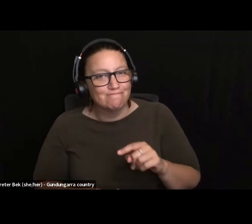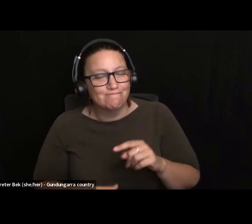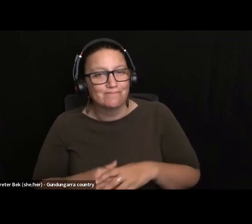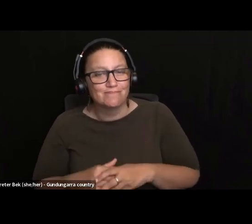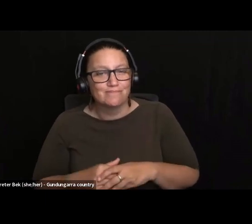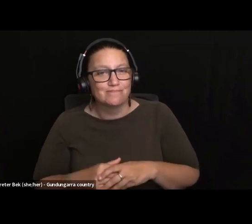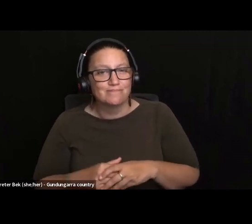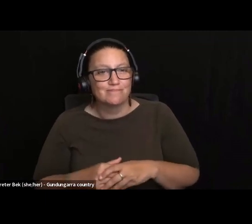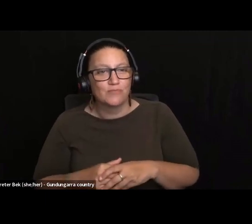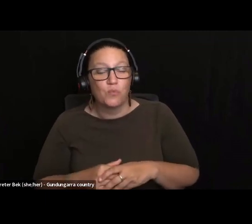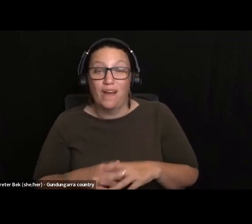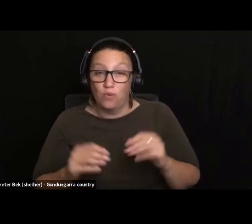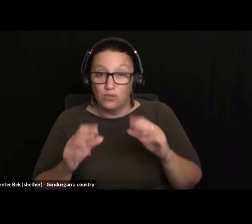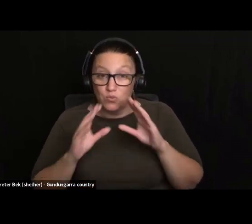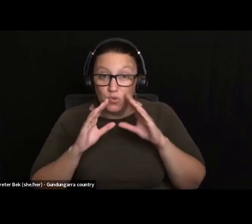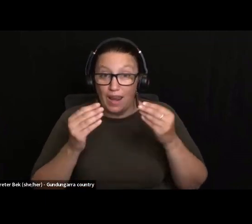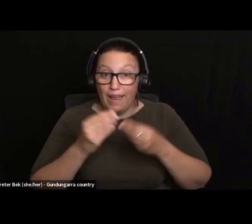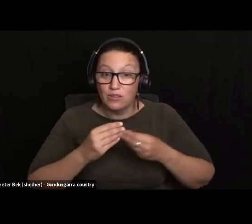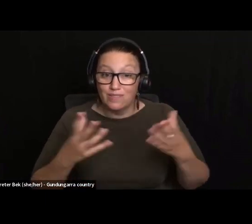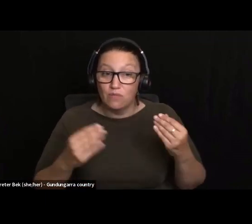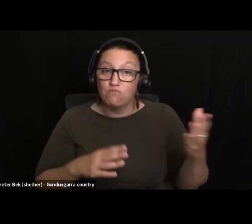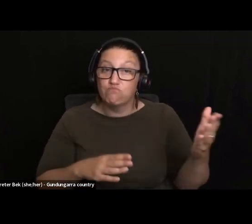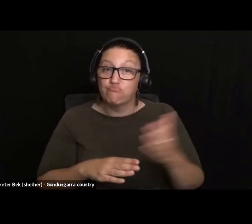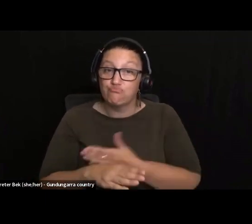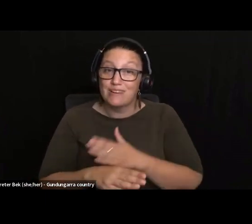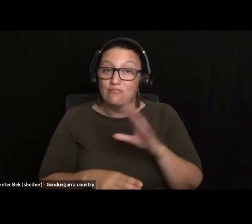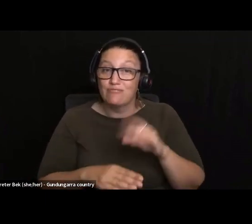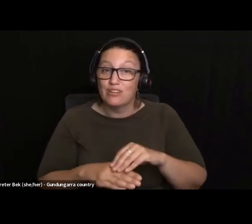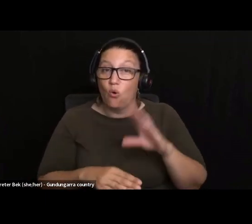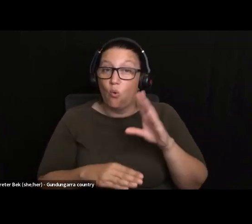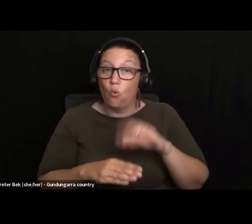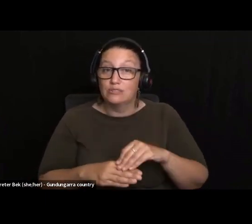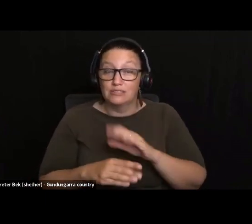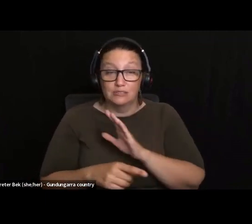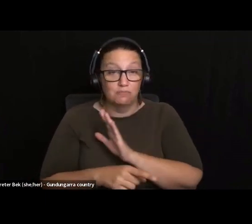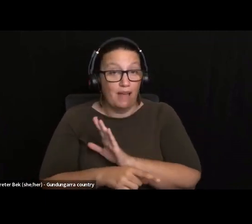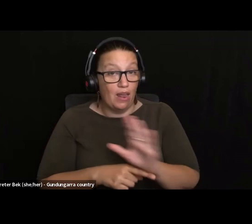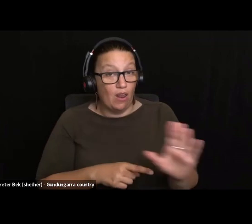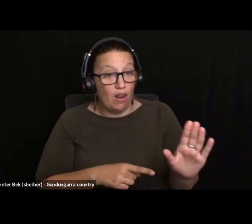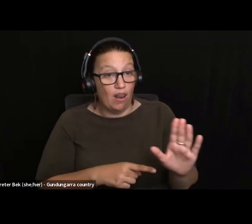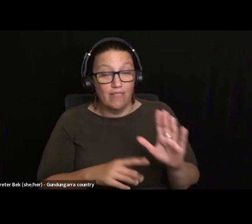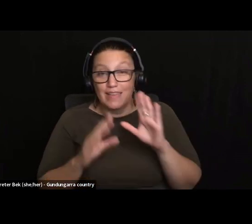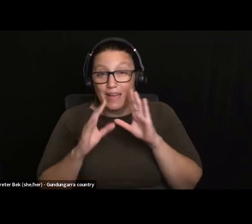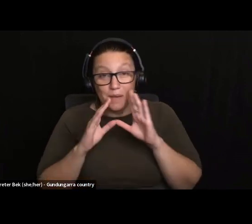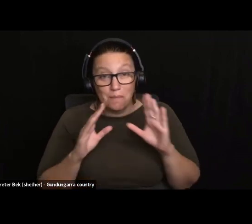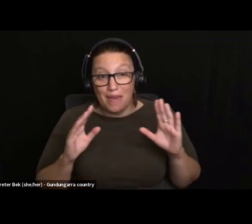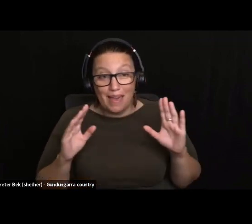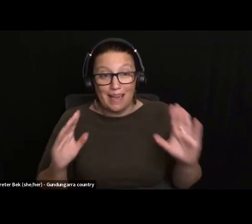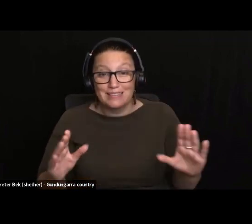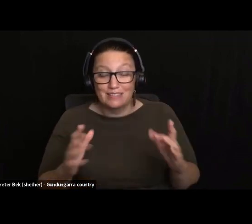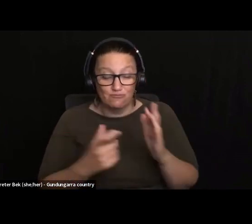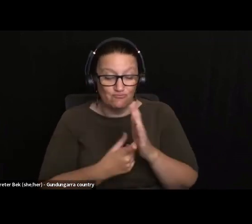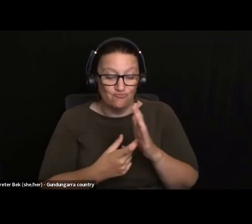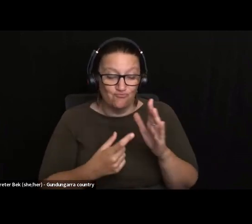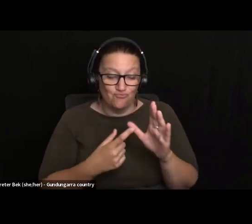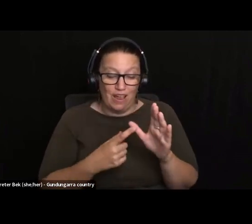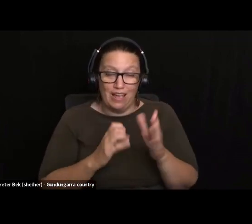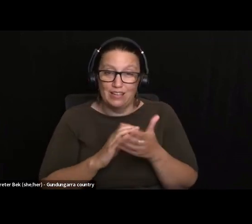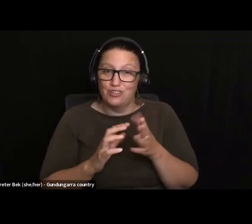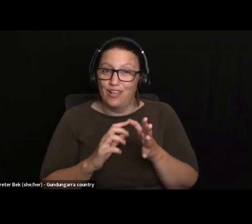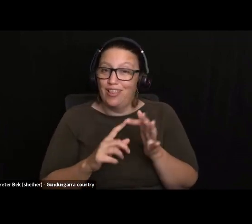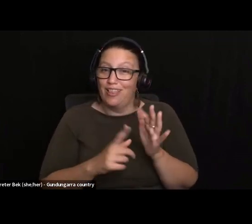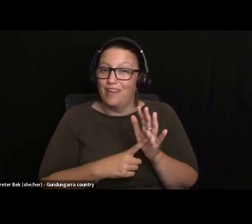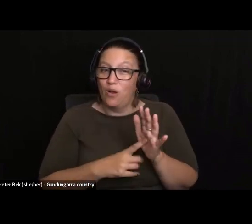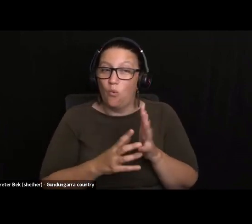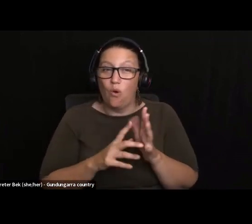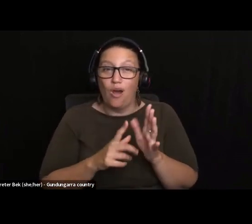have a pre-recorded panel that our amazing Rachel Wallace did, and